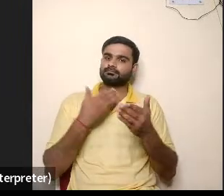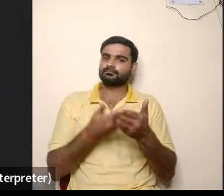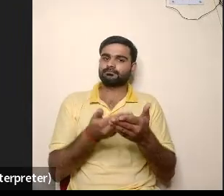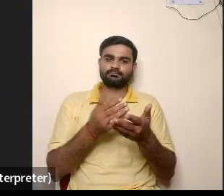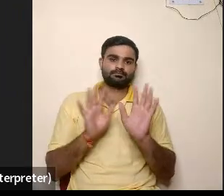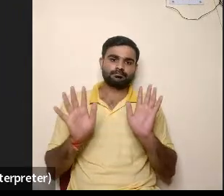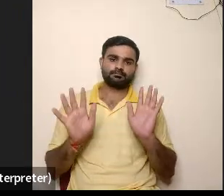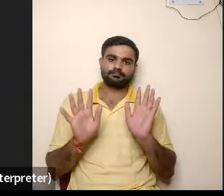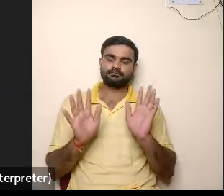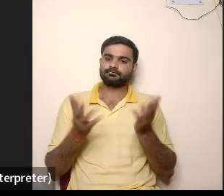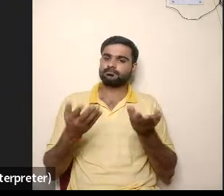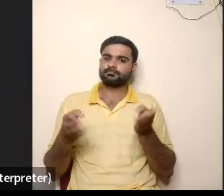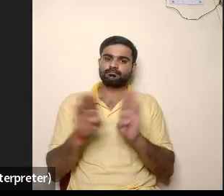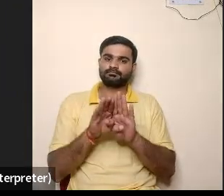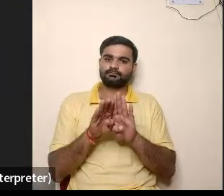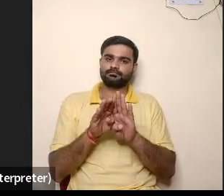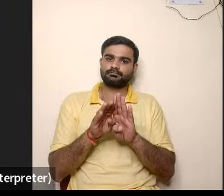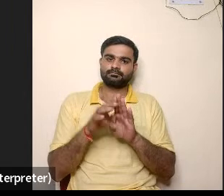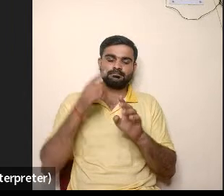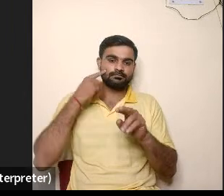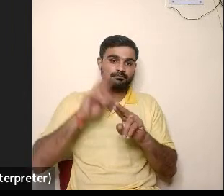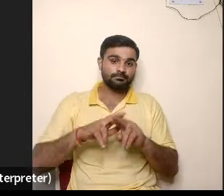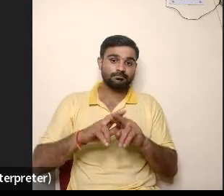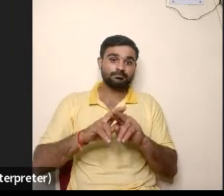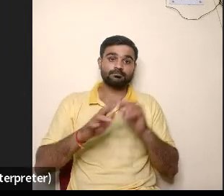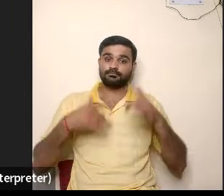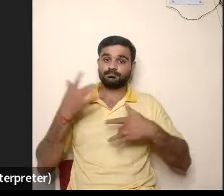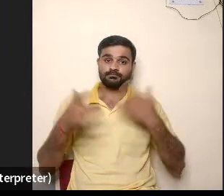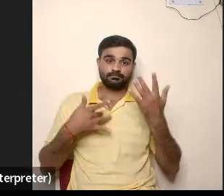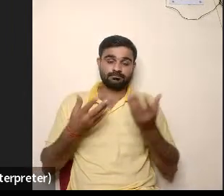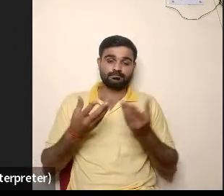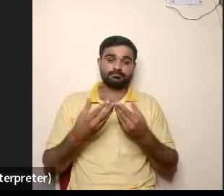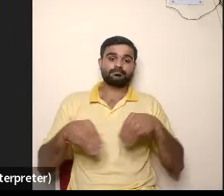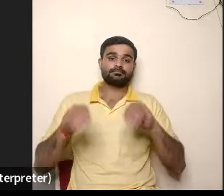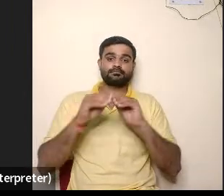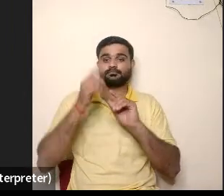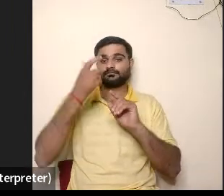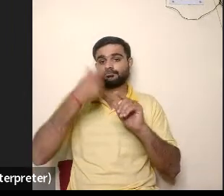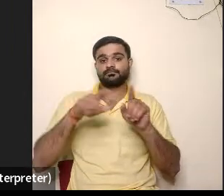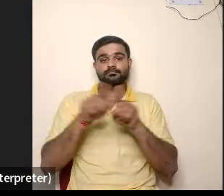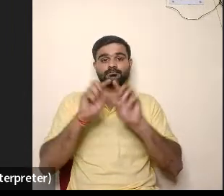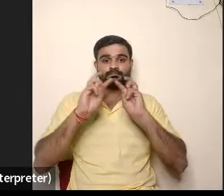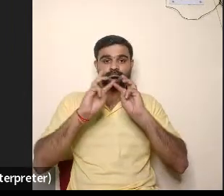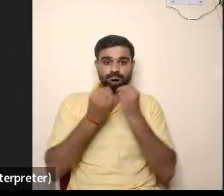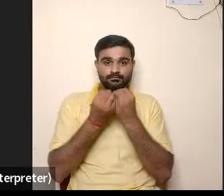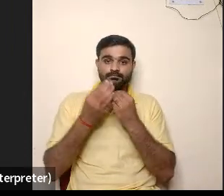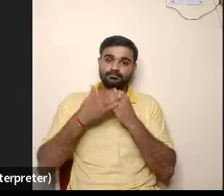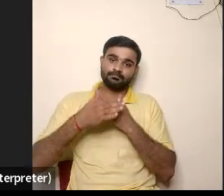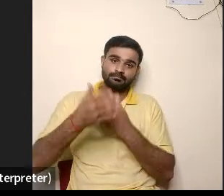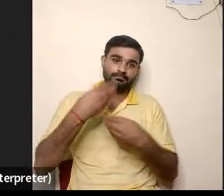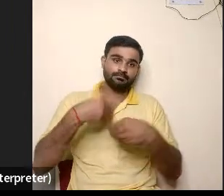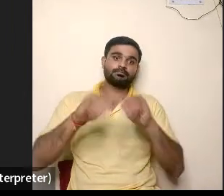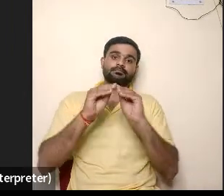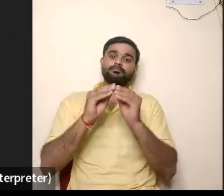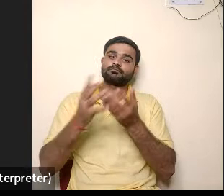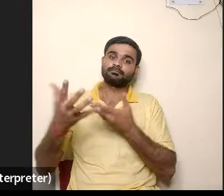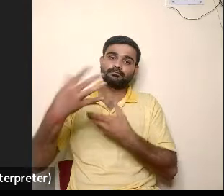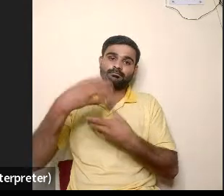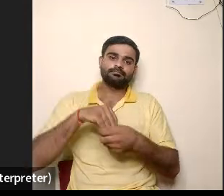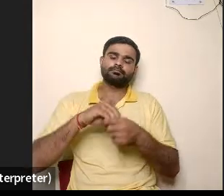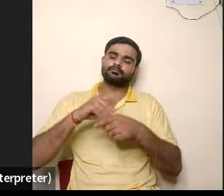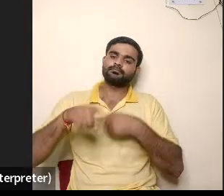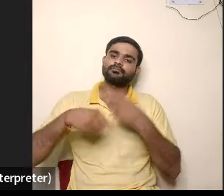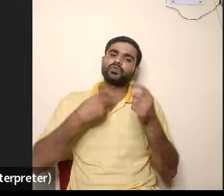it's a wrap. If you are interested in pursuing this work further, in contributing, and every